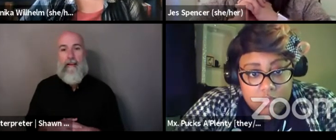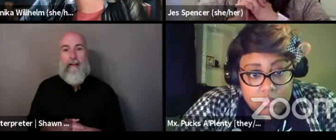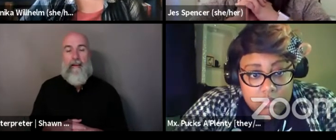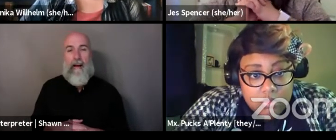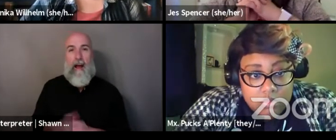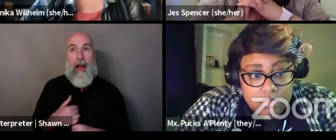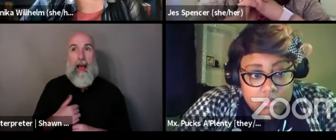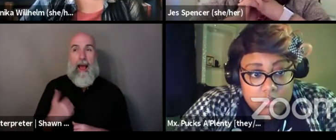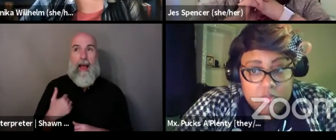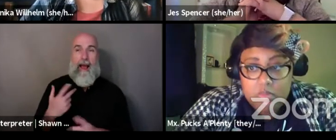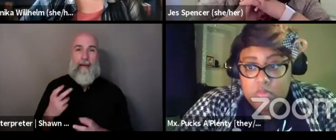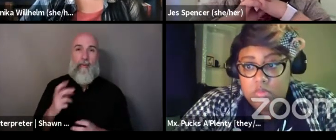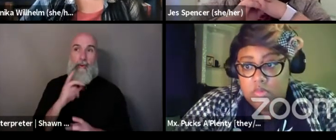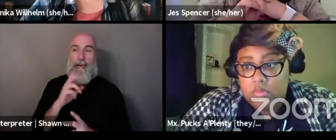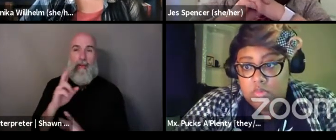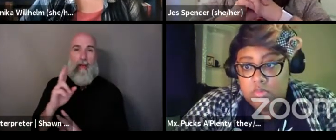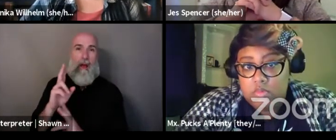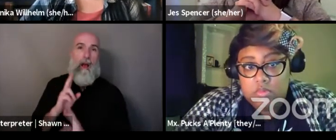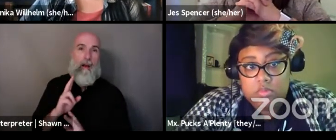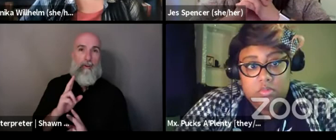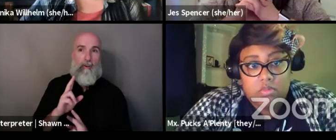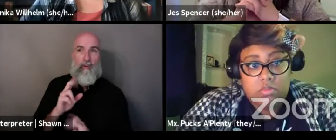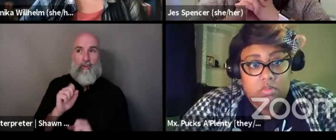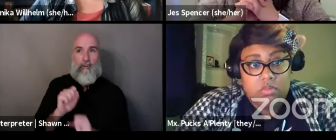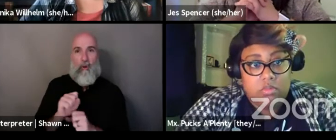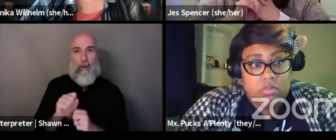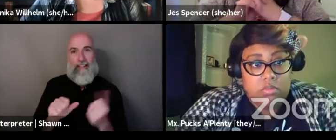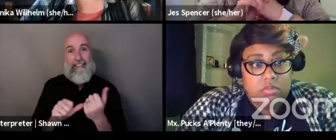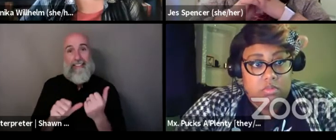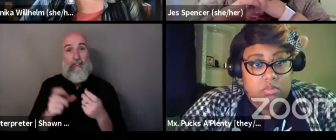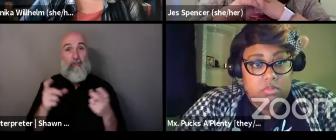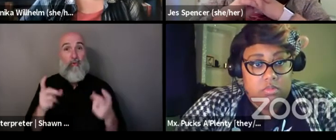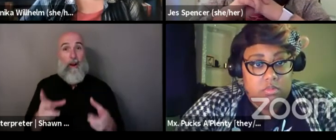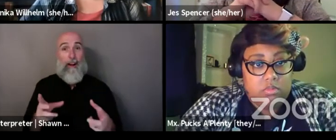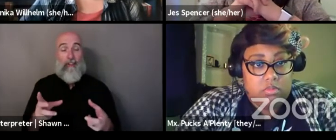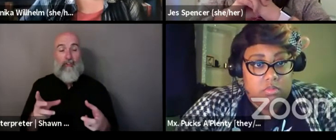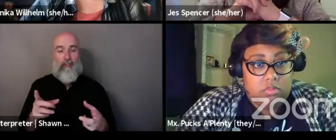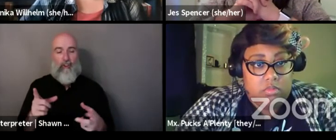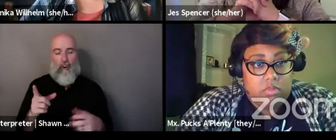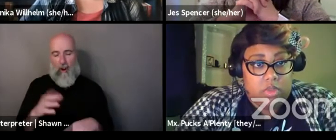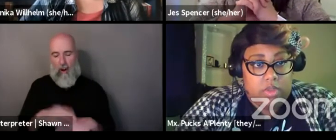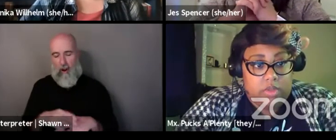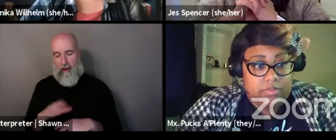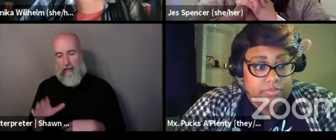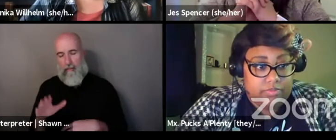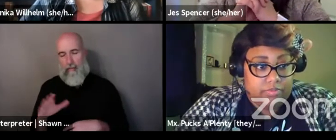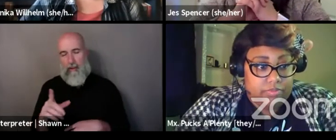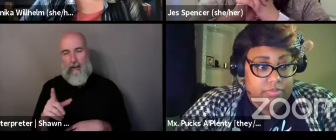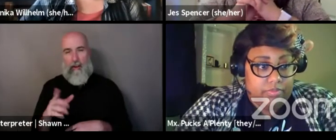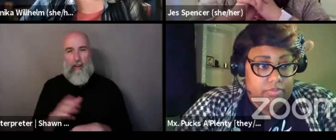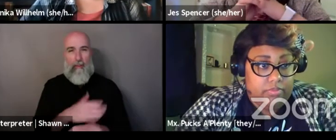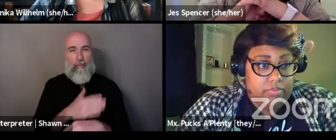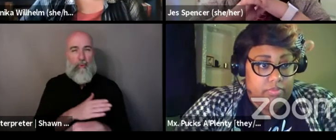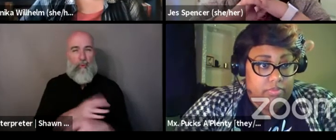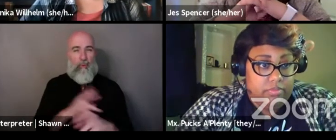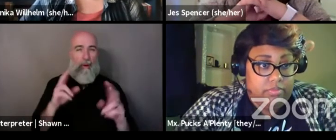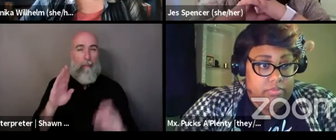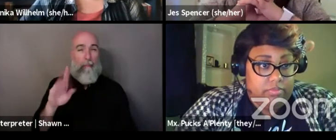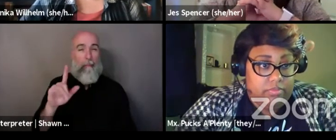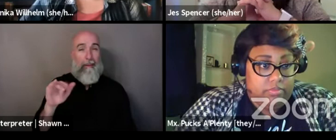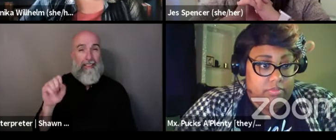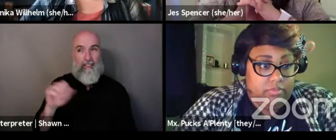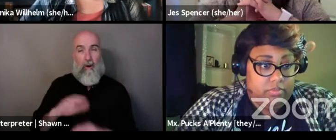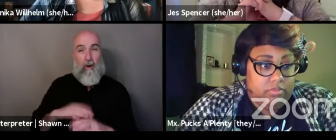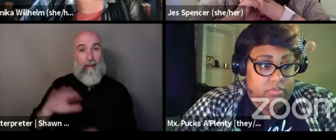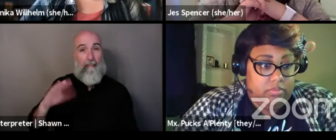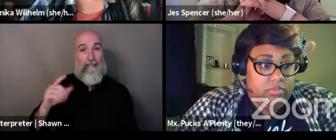the honor really to work as an assistant director on the musical Bliss, which was at the Fifth Avenue.